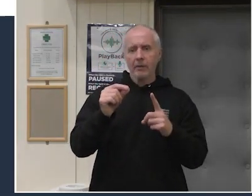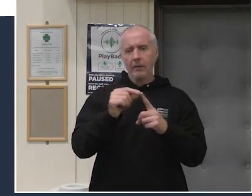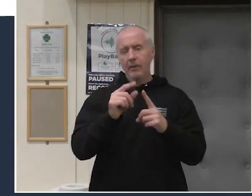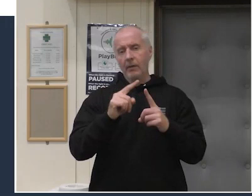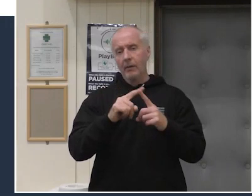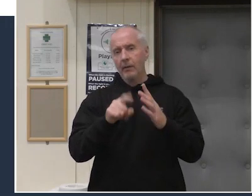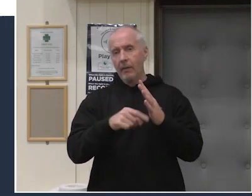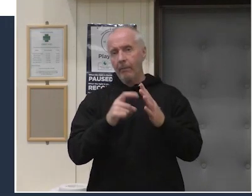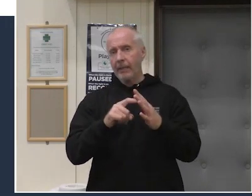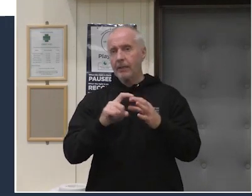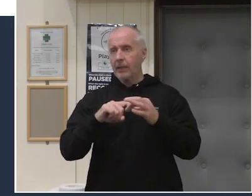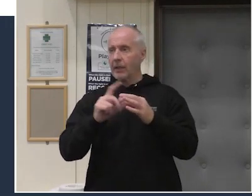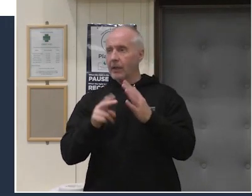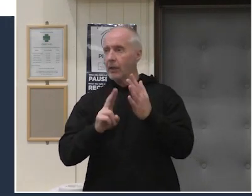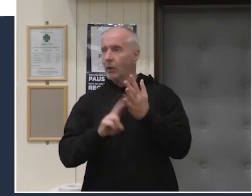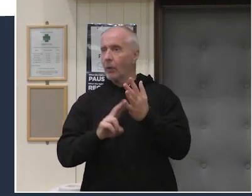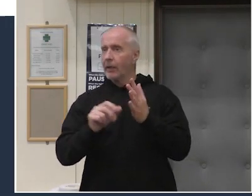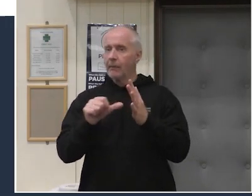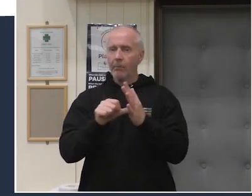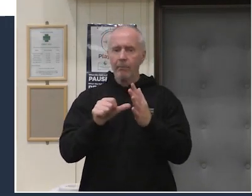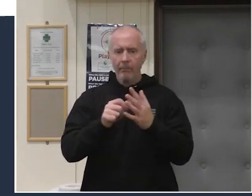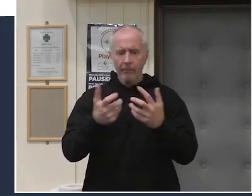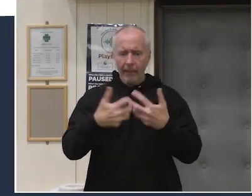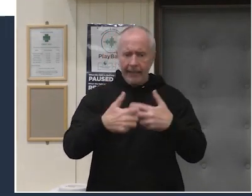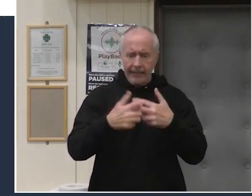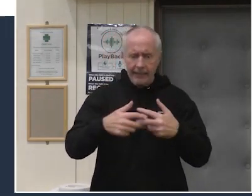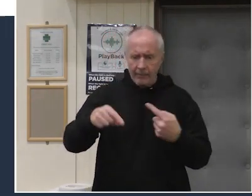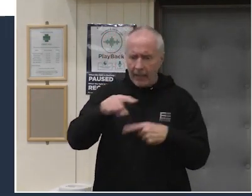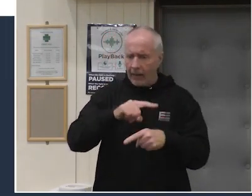this strong CP problem I keep going on about.